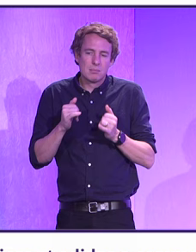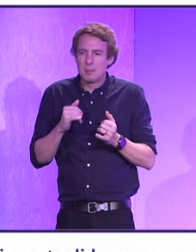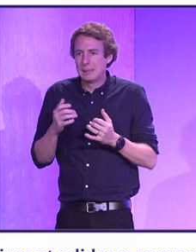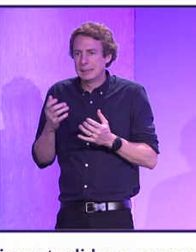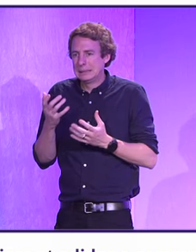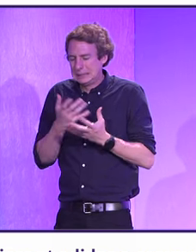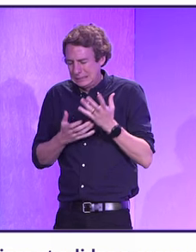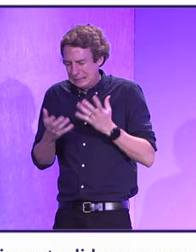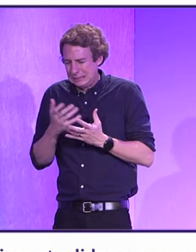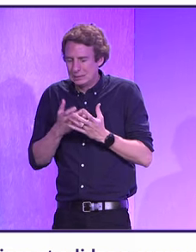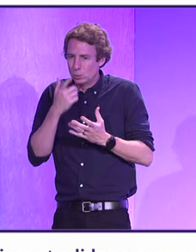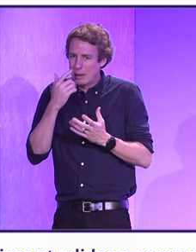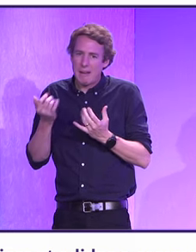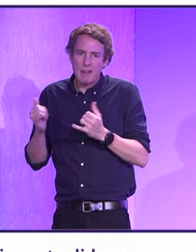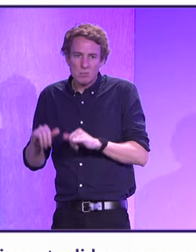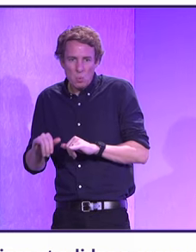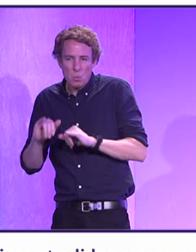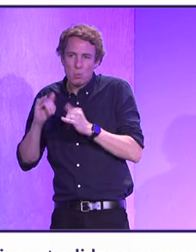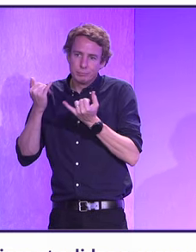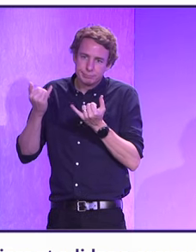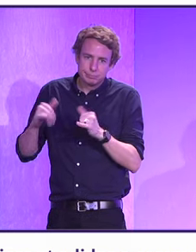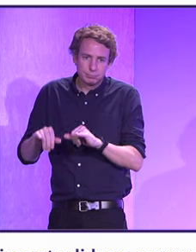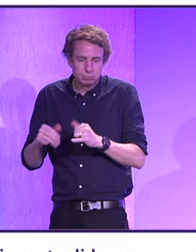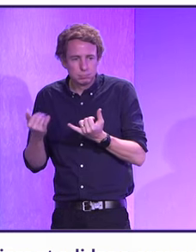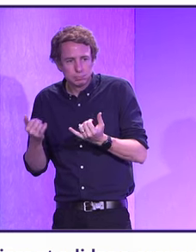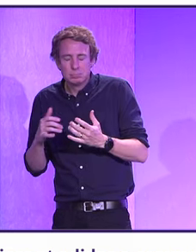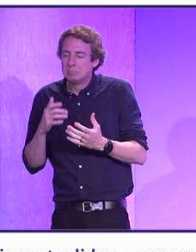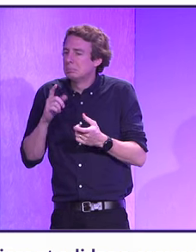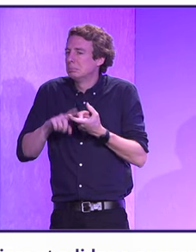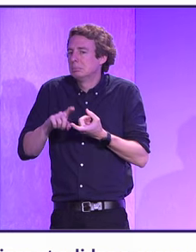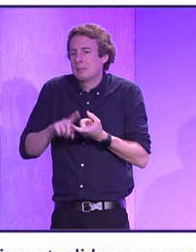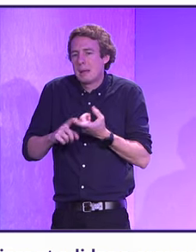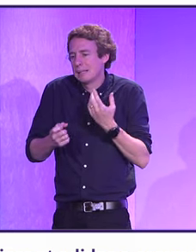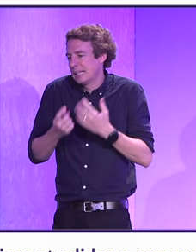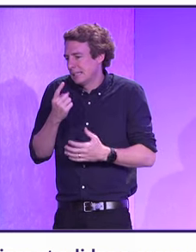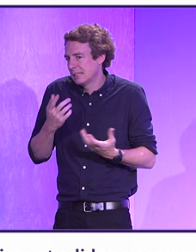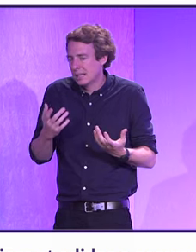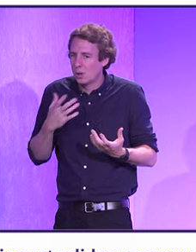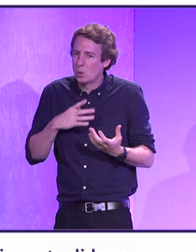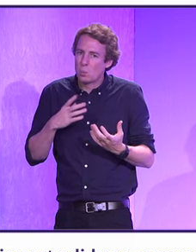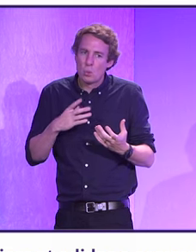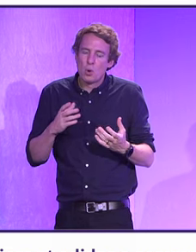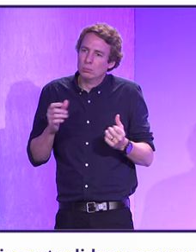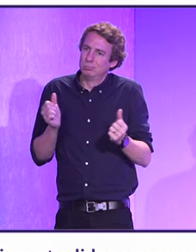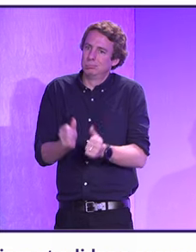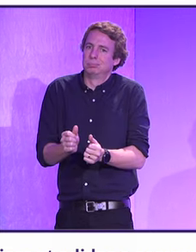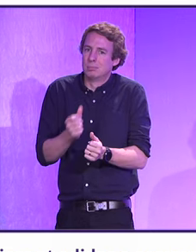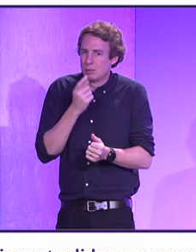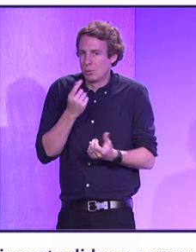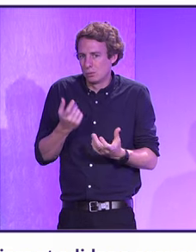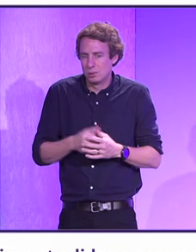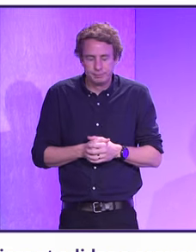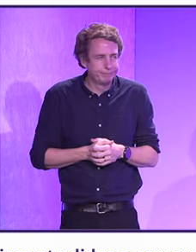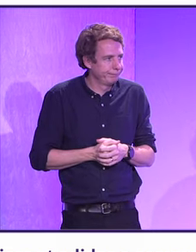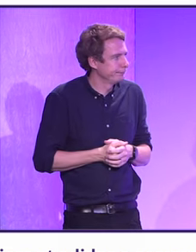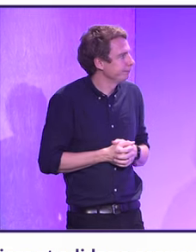drop the call and reconvey after some time. So it depends the type of incident. We want to have as less minutes as possible, but still there are some that